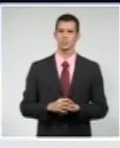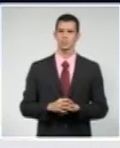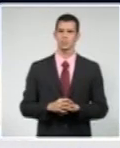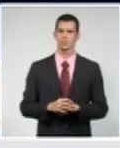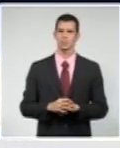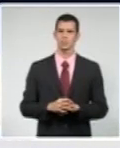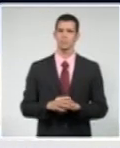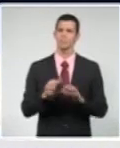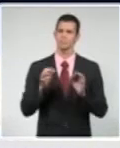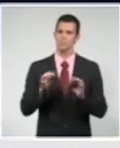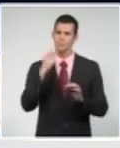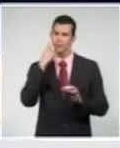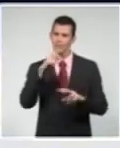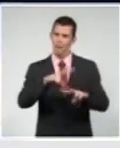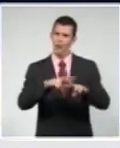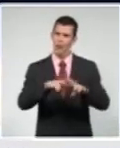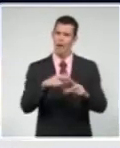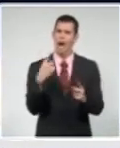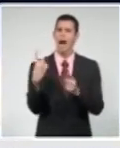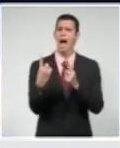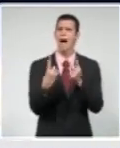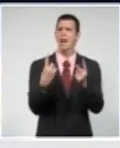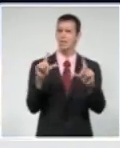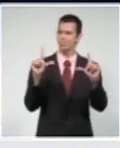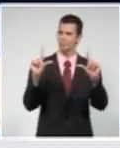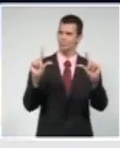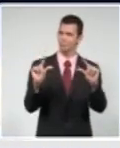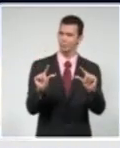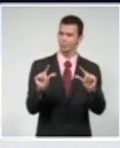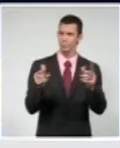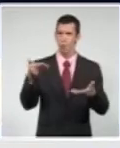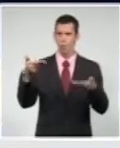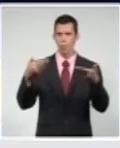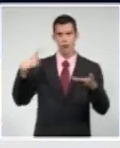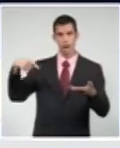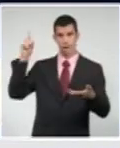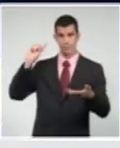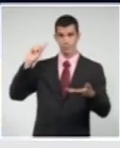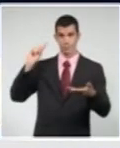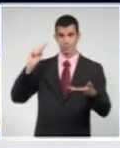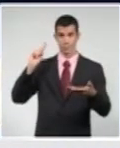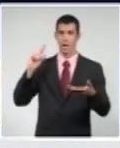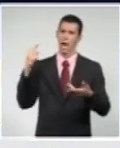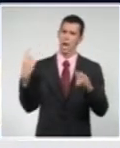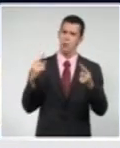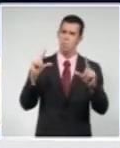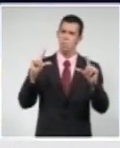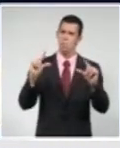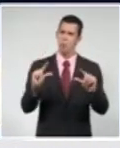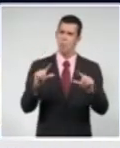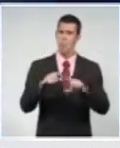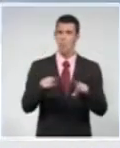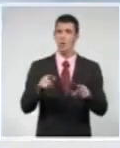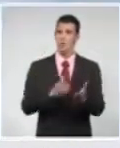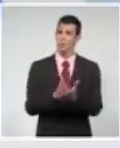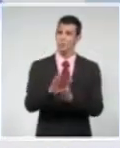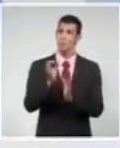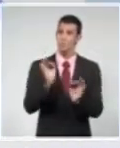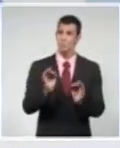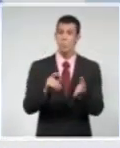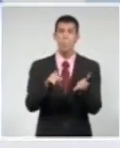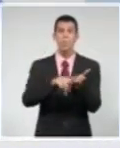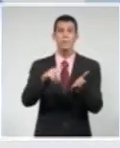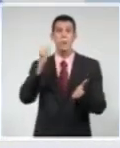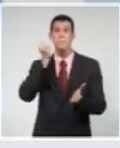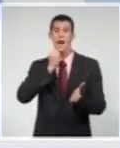Yesterday's results by province therefore mean that Havana continues to have the highest confirmed